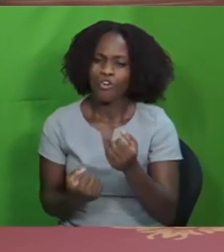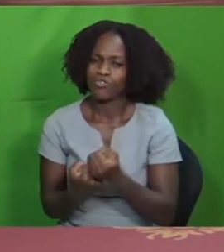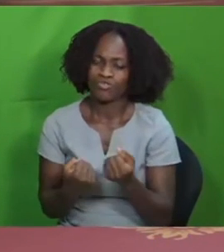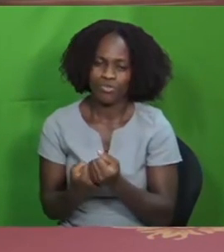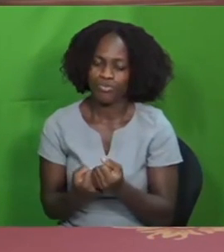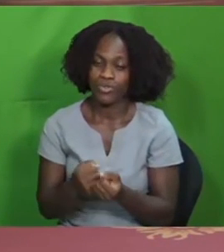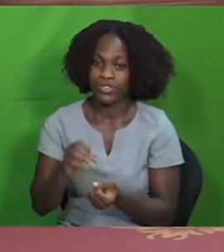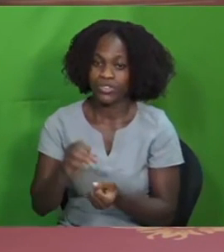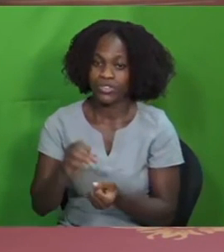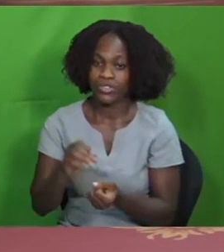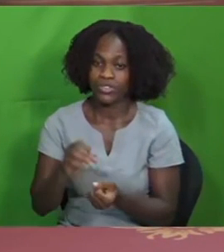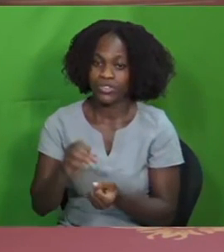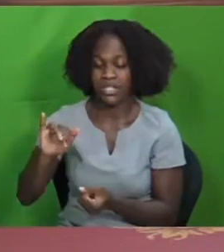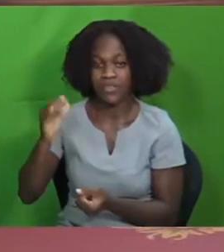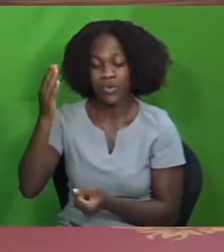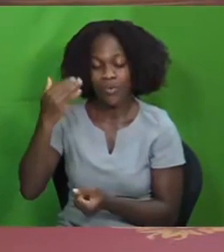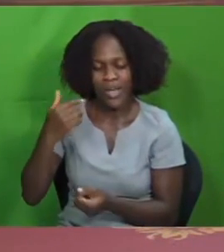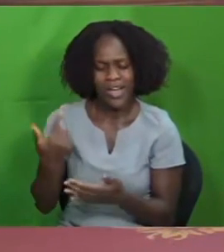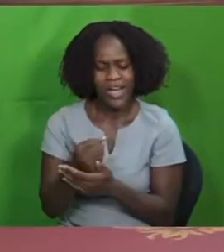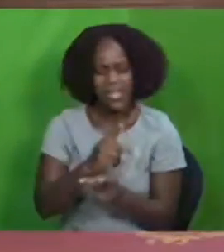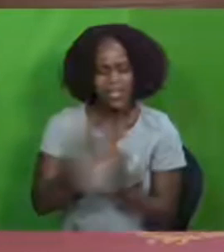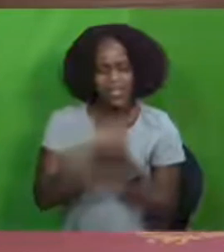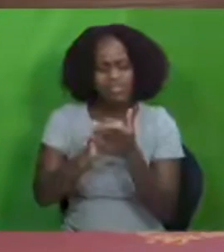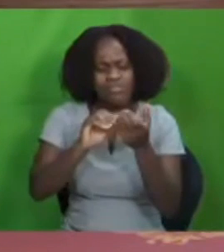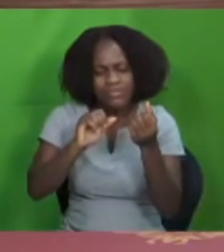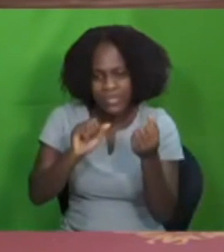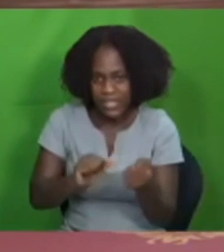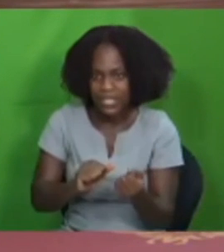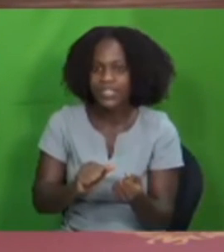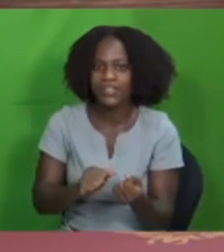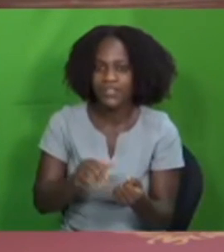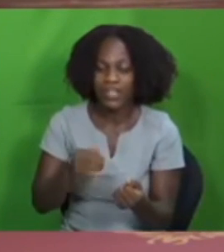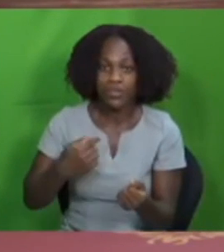levy, because we Ghanaians believe in the principle